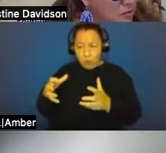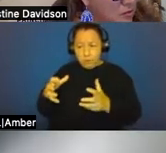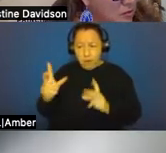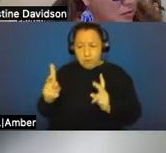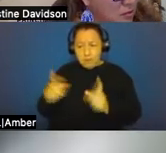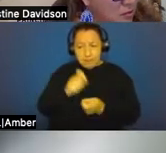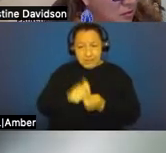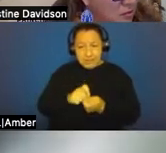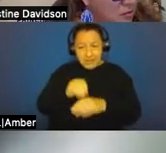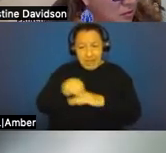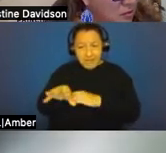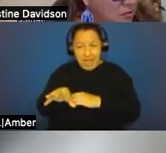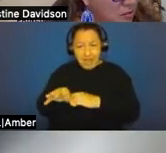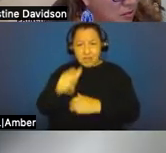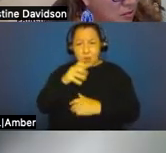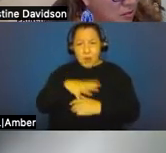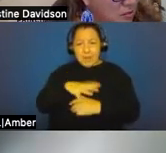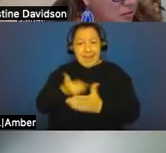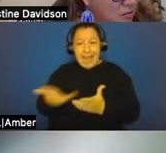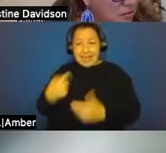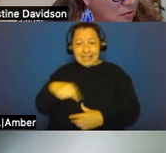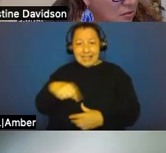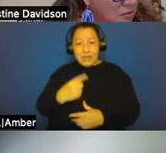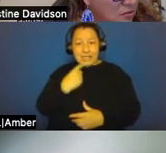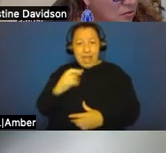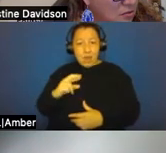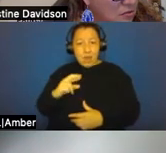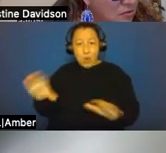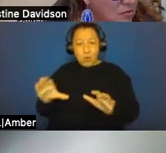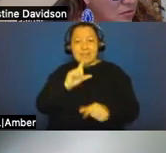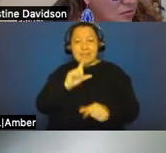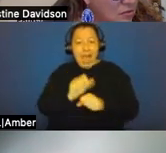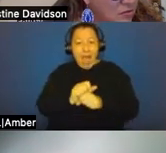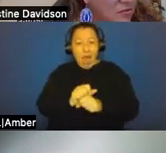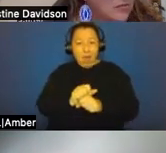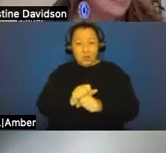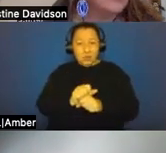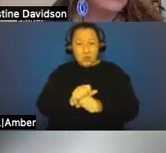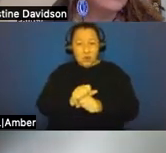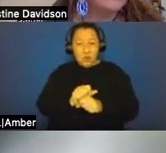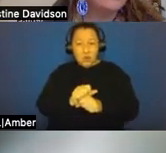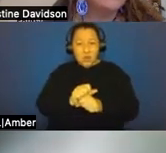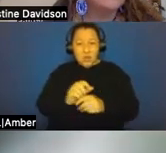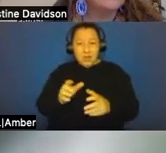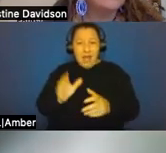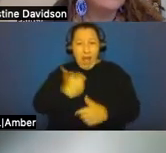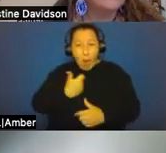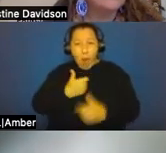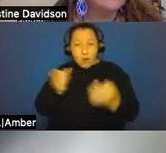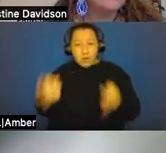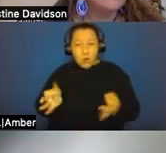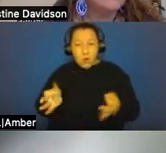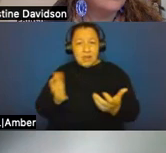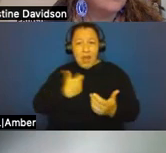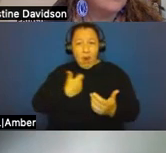that anything that we say or do is actually a free choice or actual free will after being raised under a patriarchy that is this